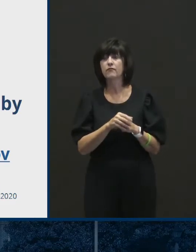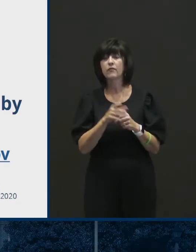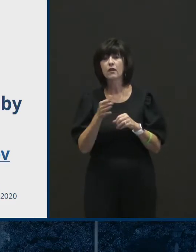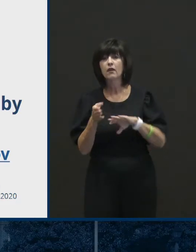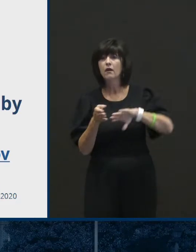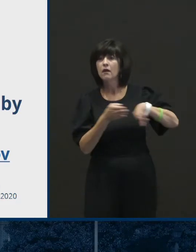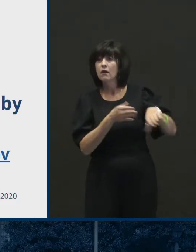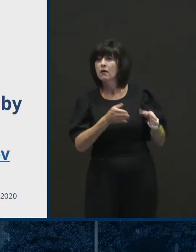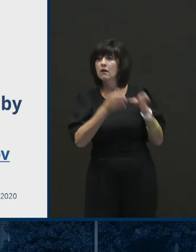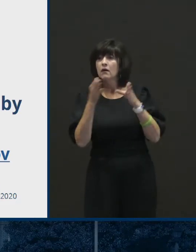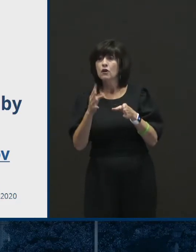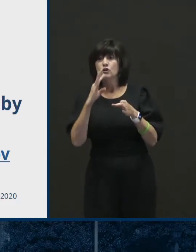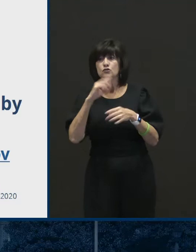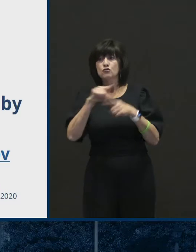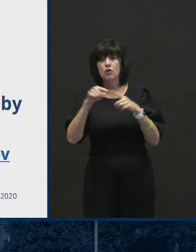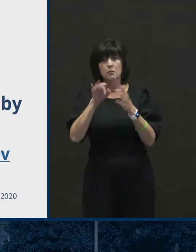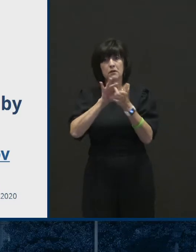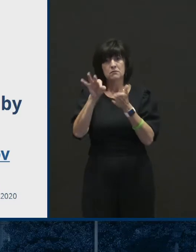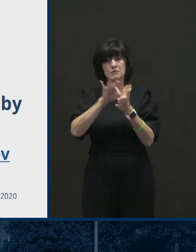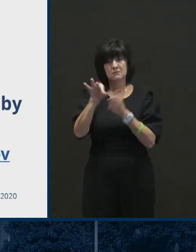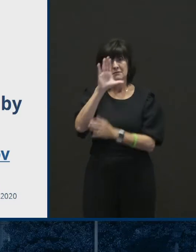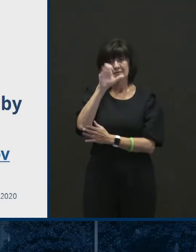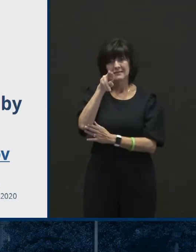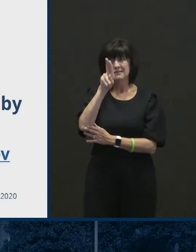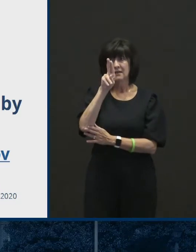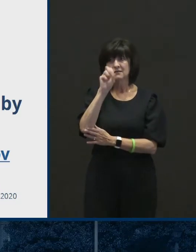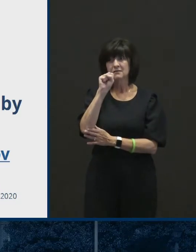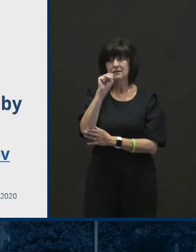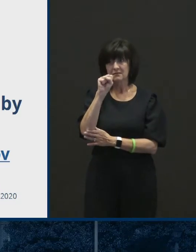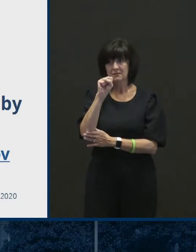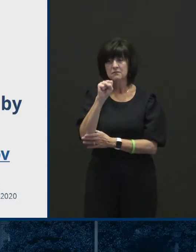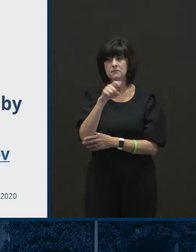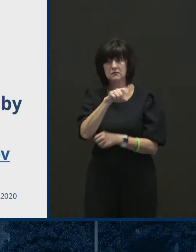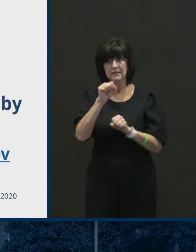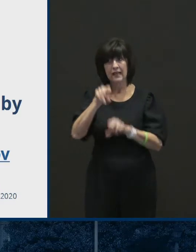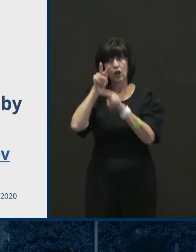September 30th. You can go online, as you can see here, to